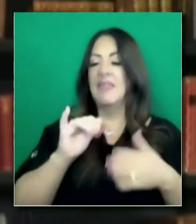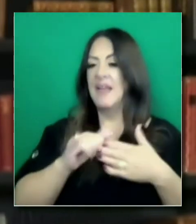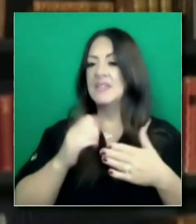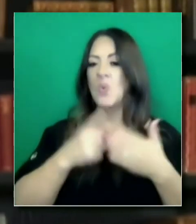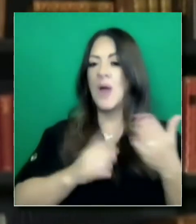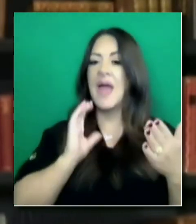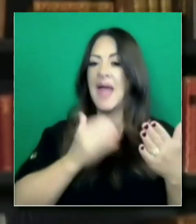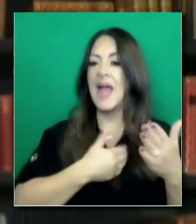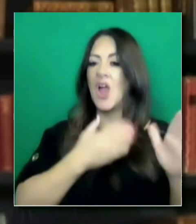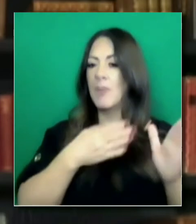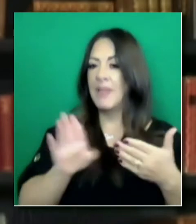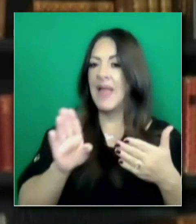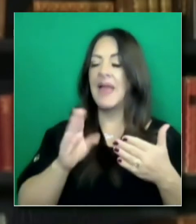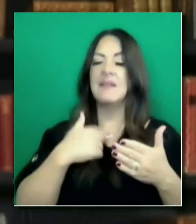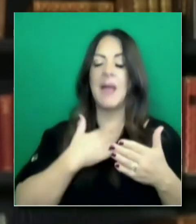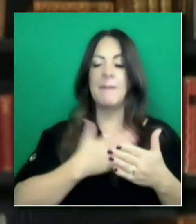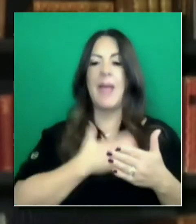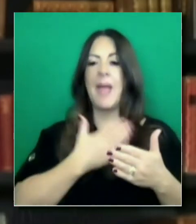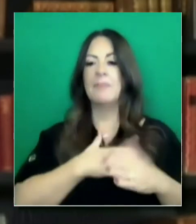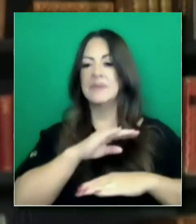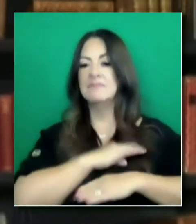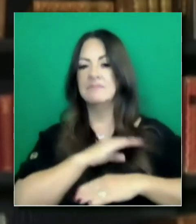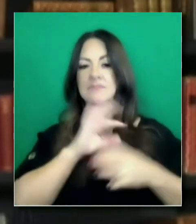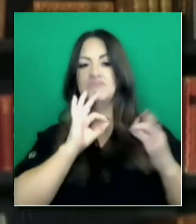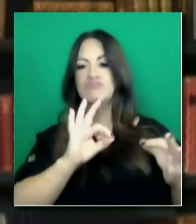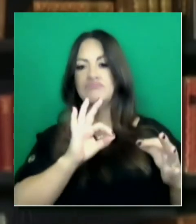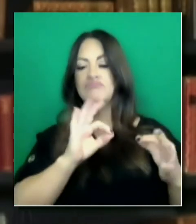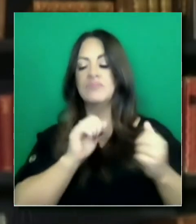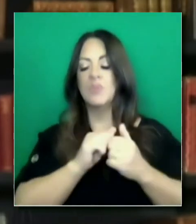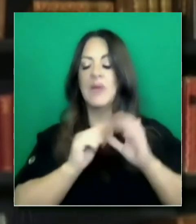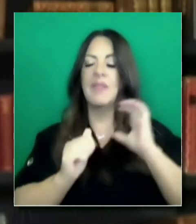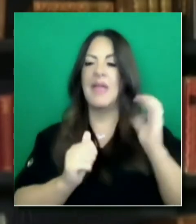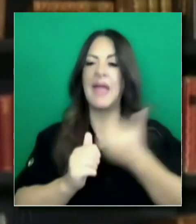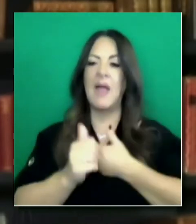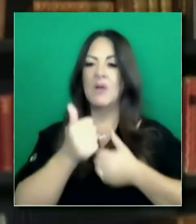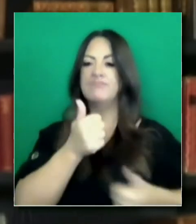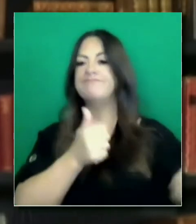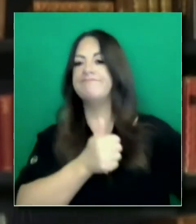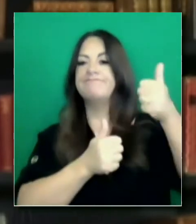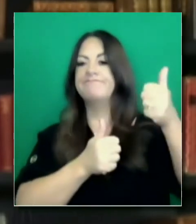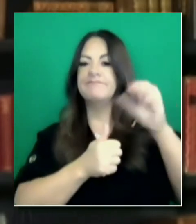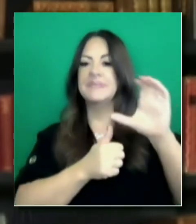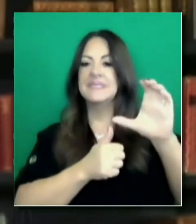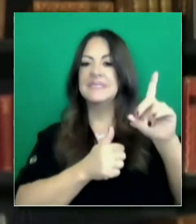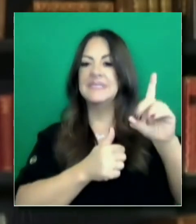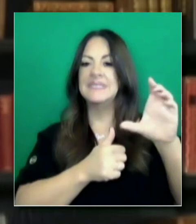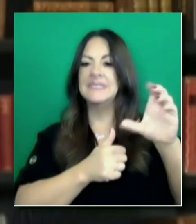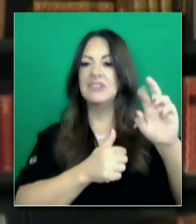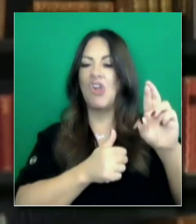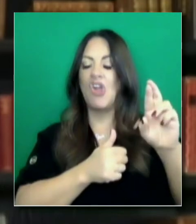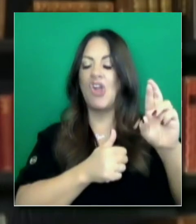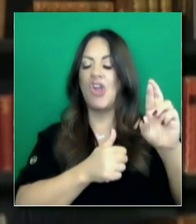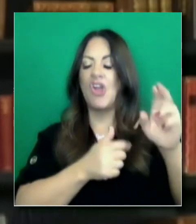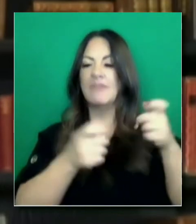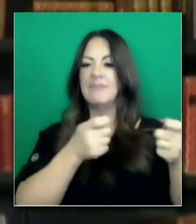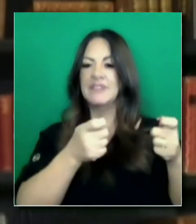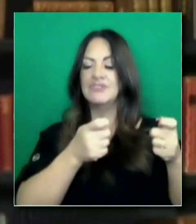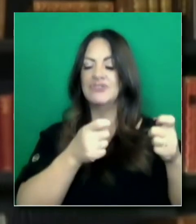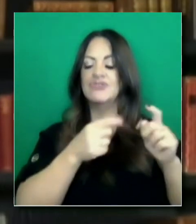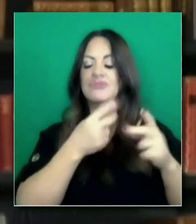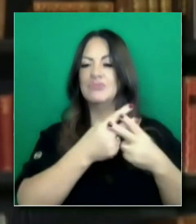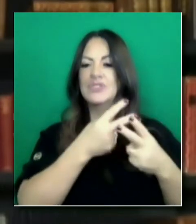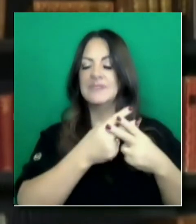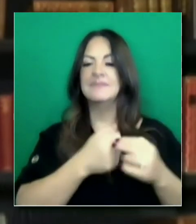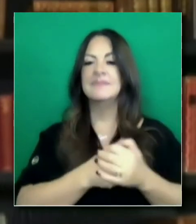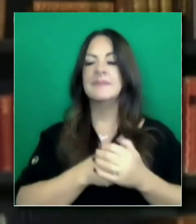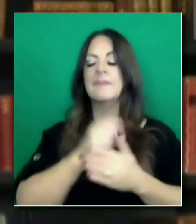with our new CDCR director, the partnership with Clark Kelso, our health administrator, meaning the federal